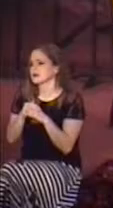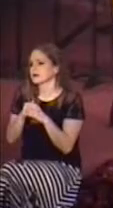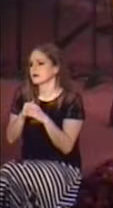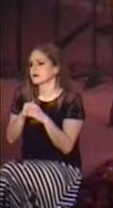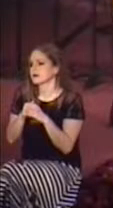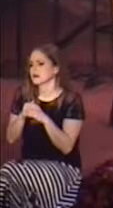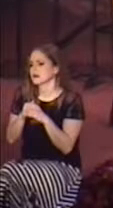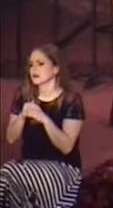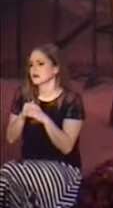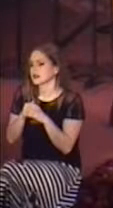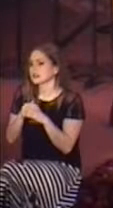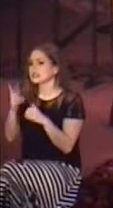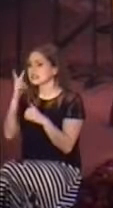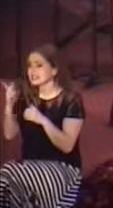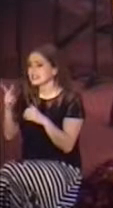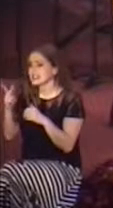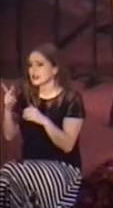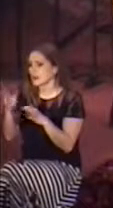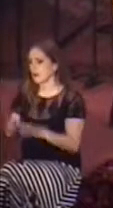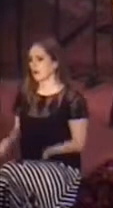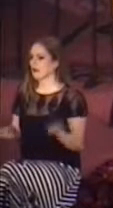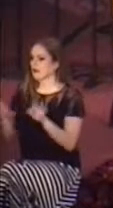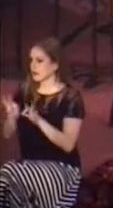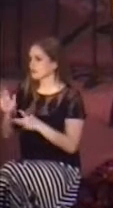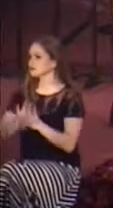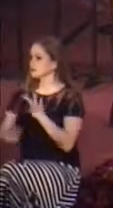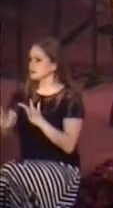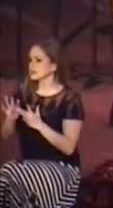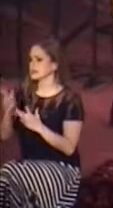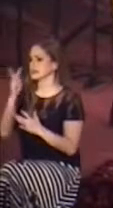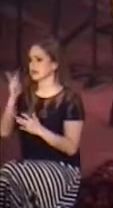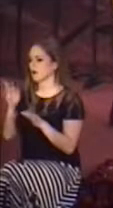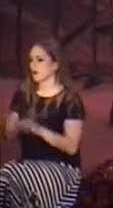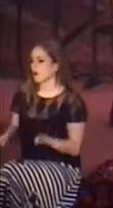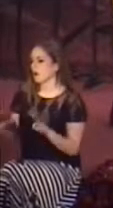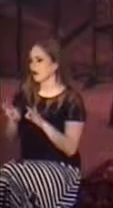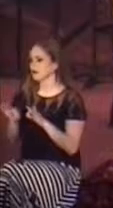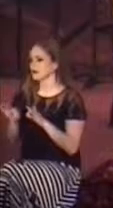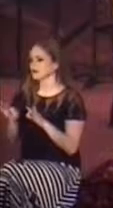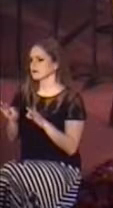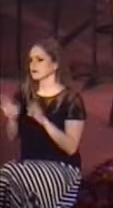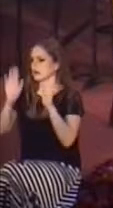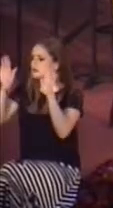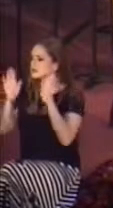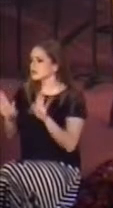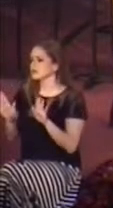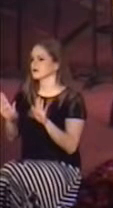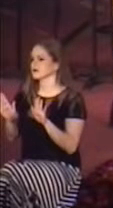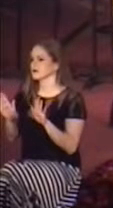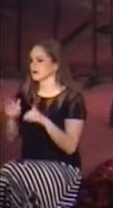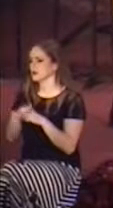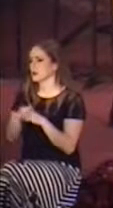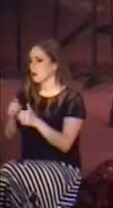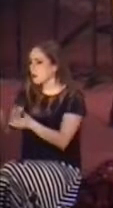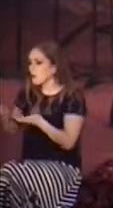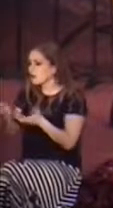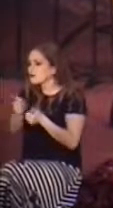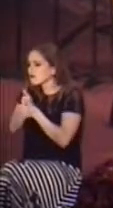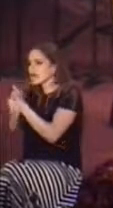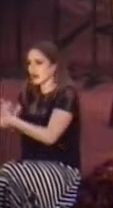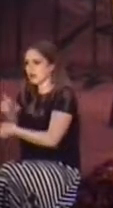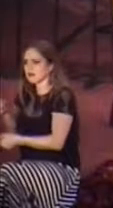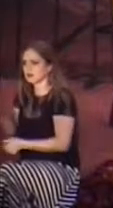the morality of Jesus. They see his moral excellence. They see that he had civic virtue, and they want to follow that. But then they miss the